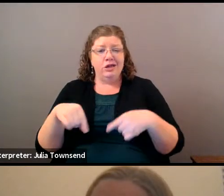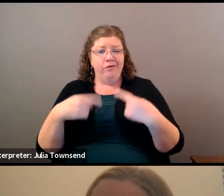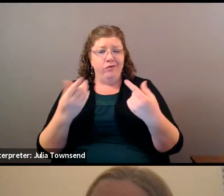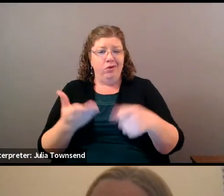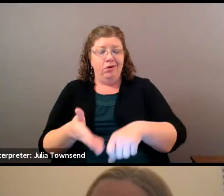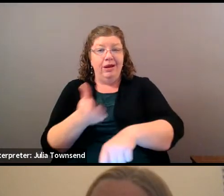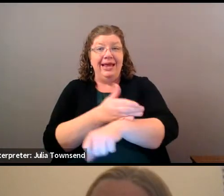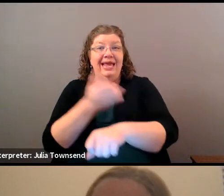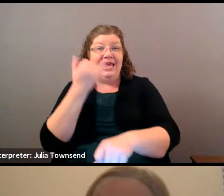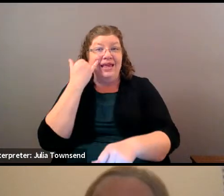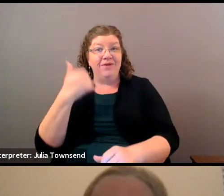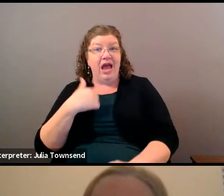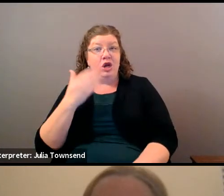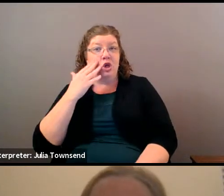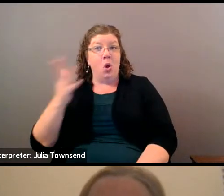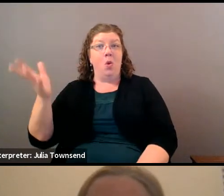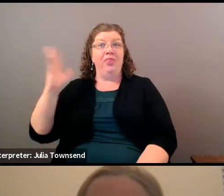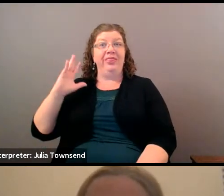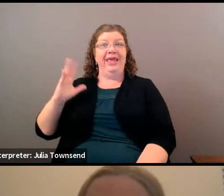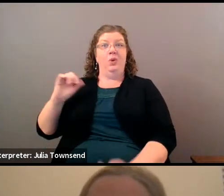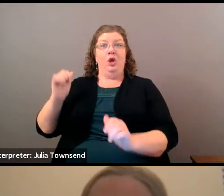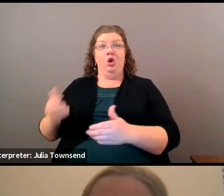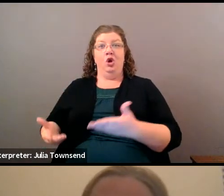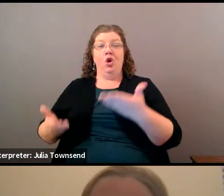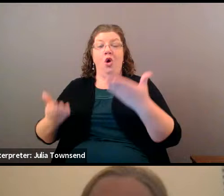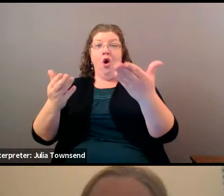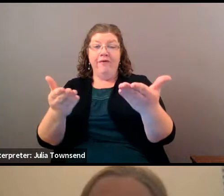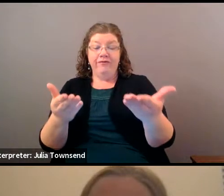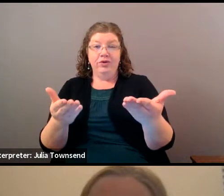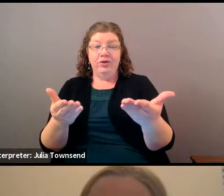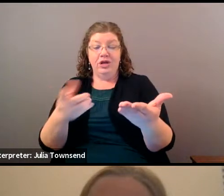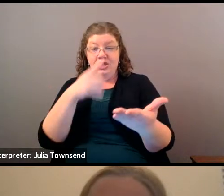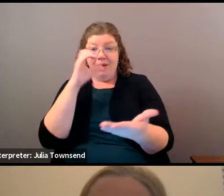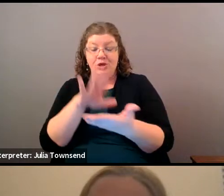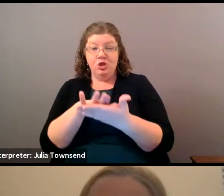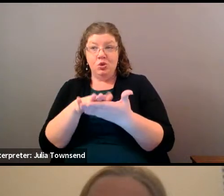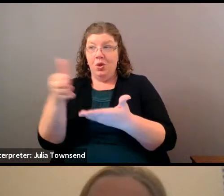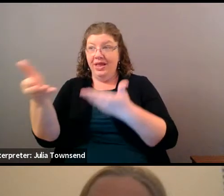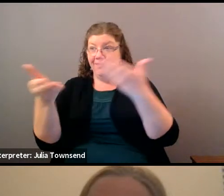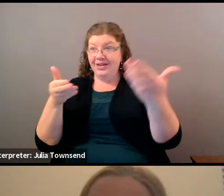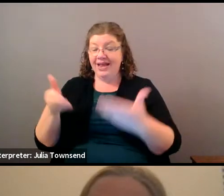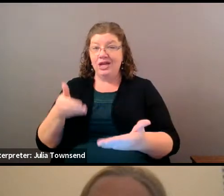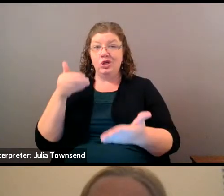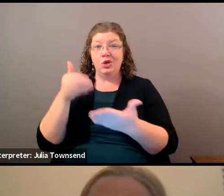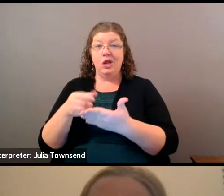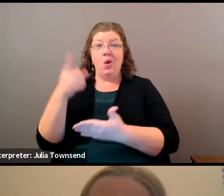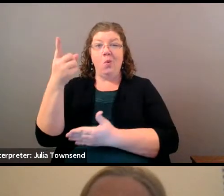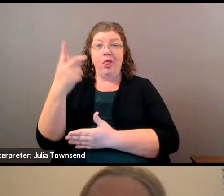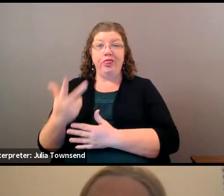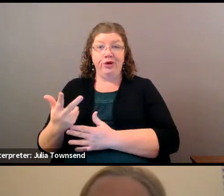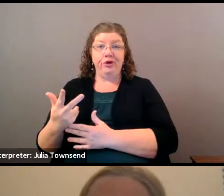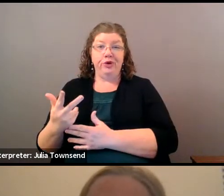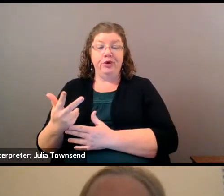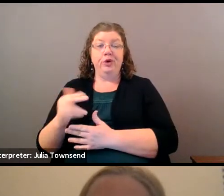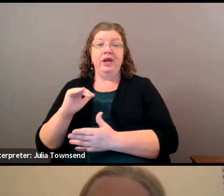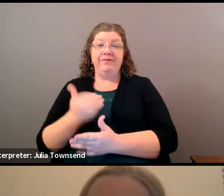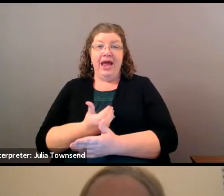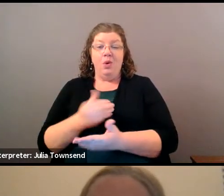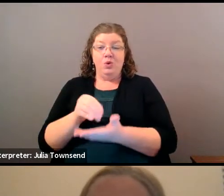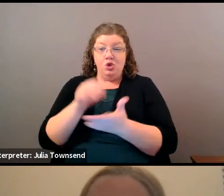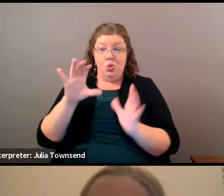then that we'd be offering positions, summer school invitations to nearly a third of our